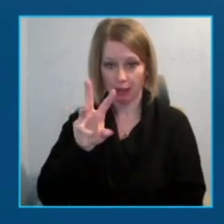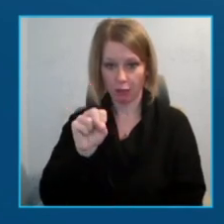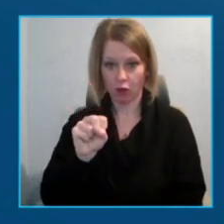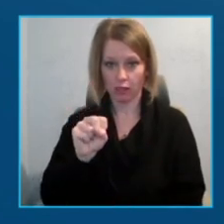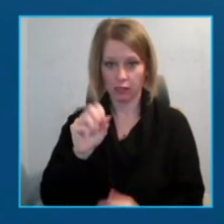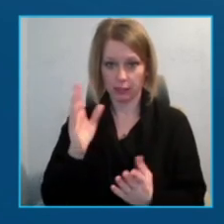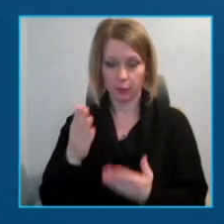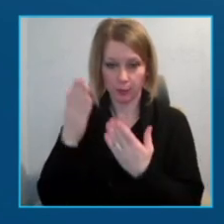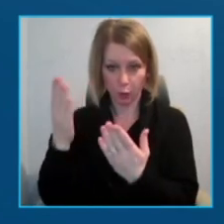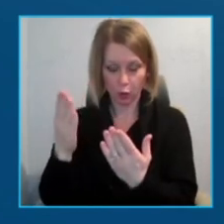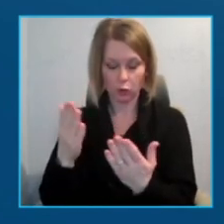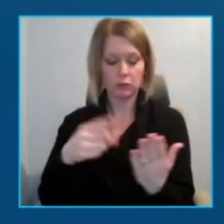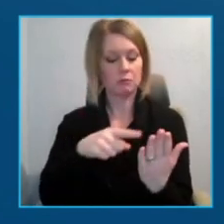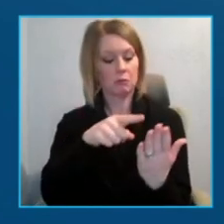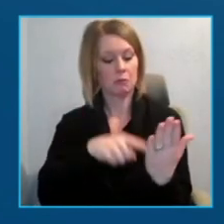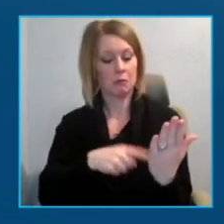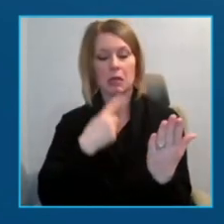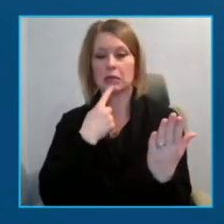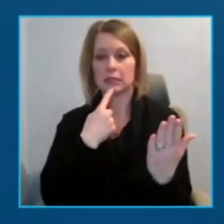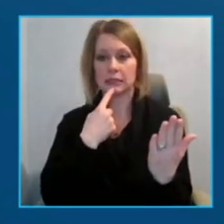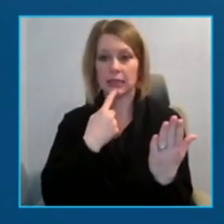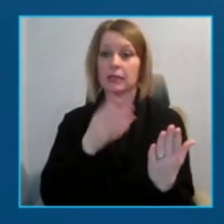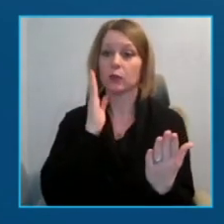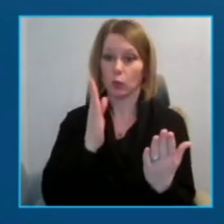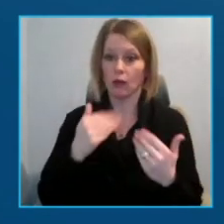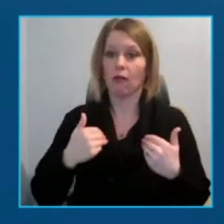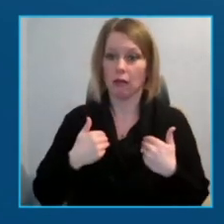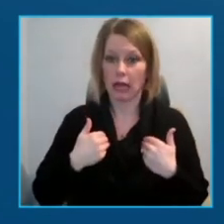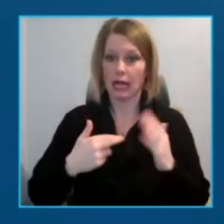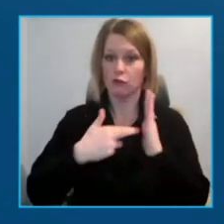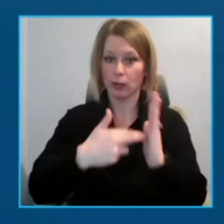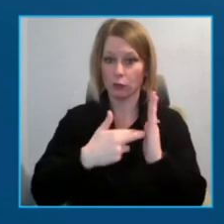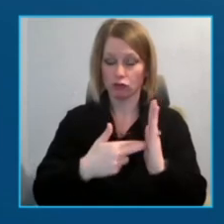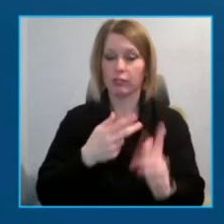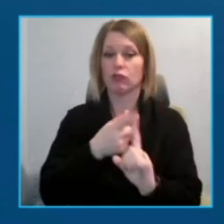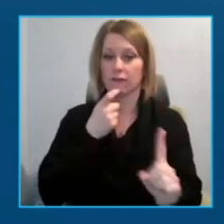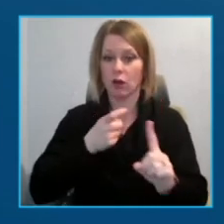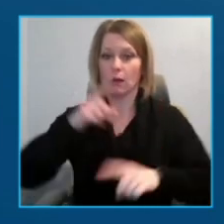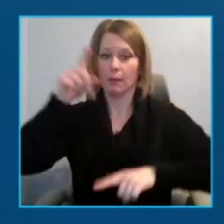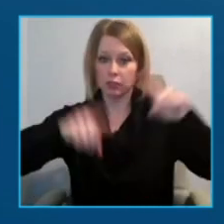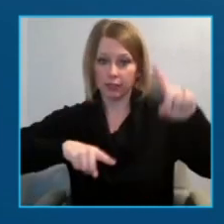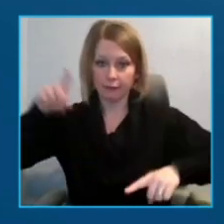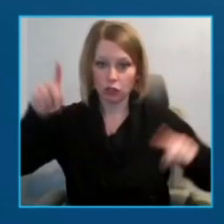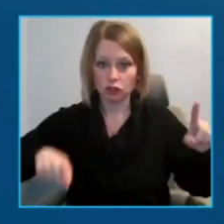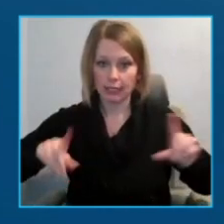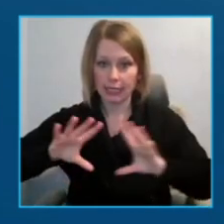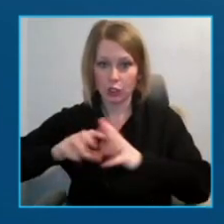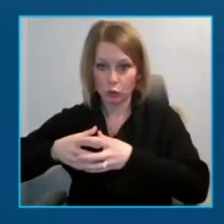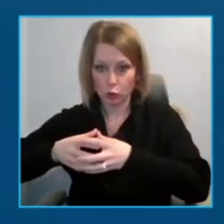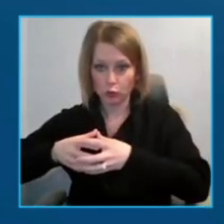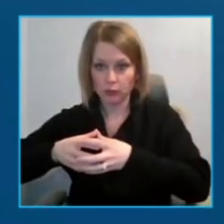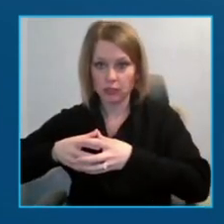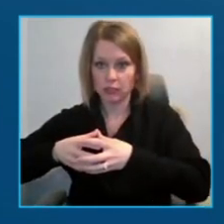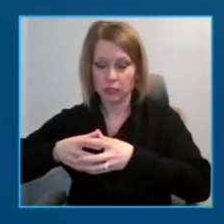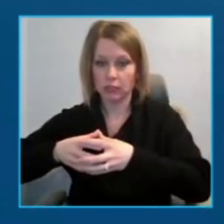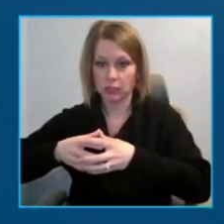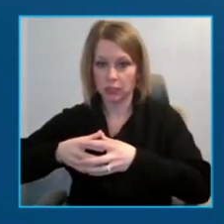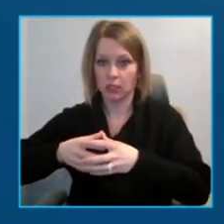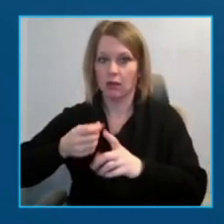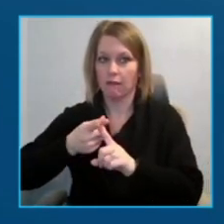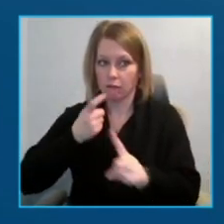is created will have representation from the diversity groups that are in the current affirmative action